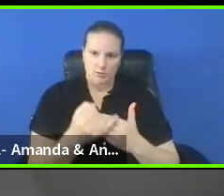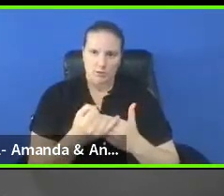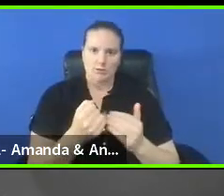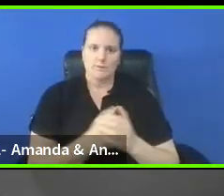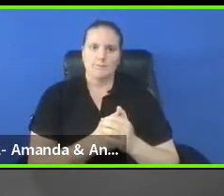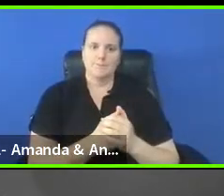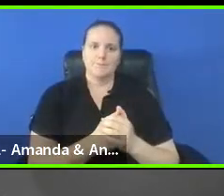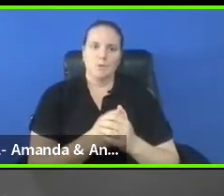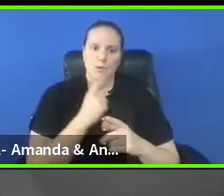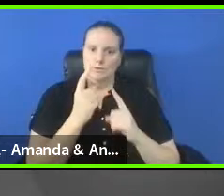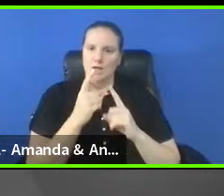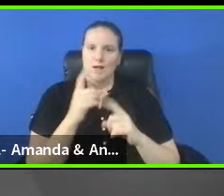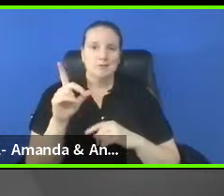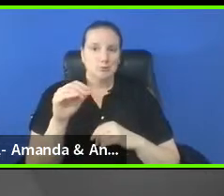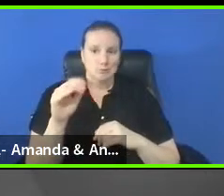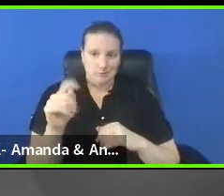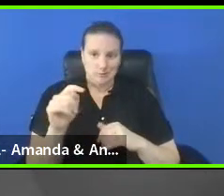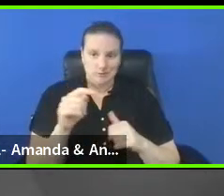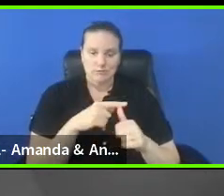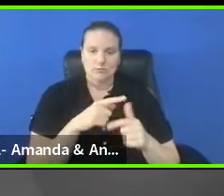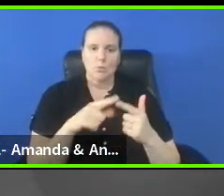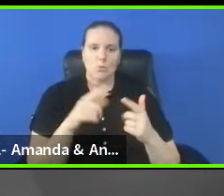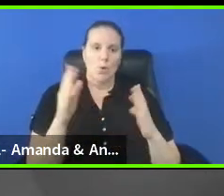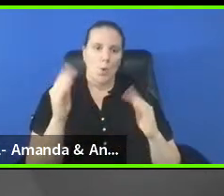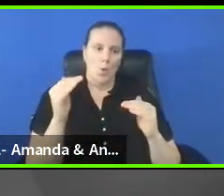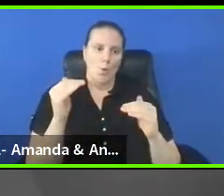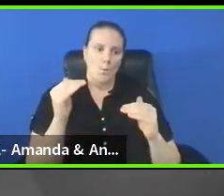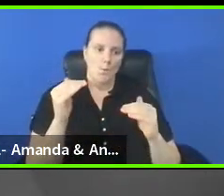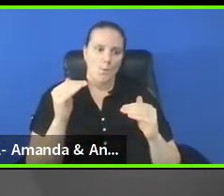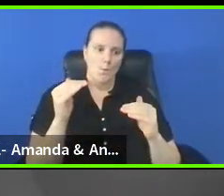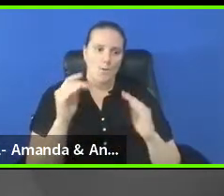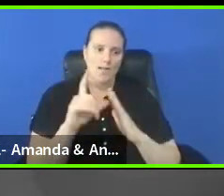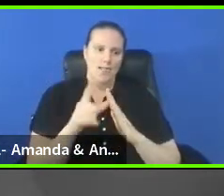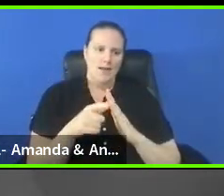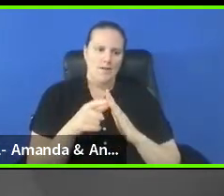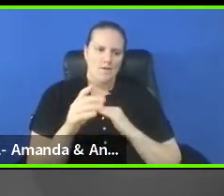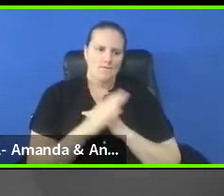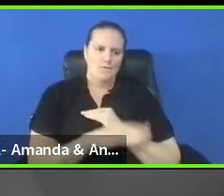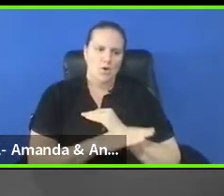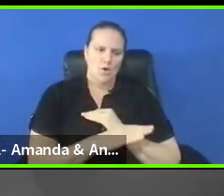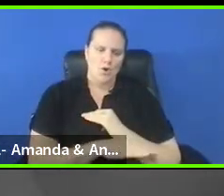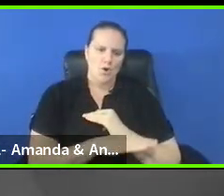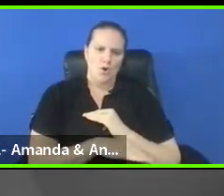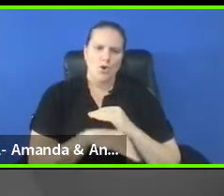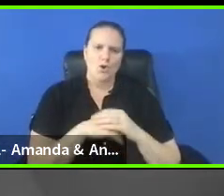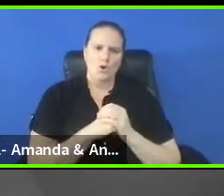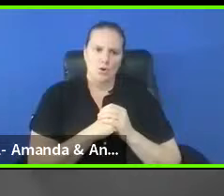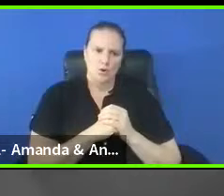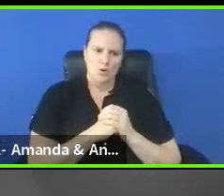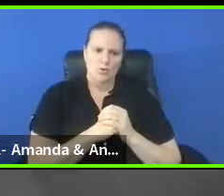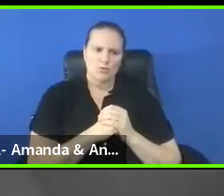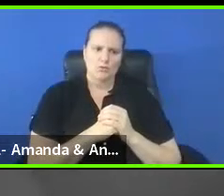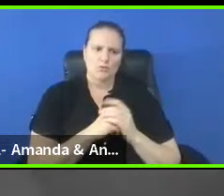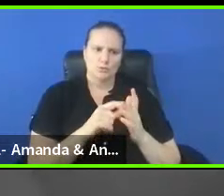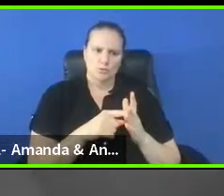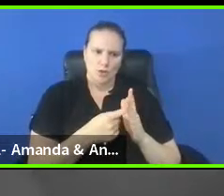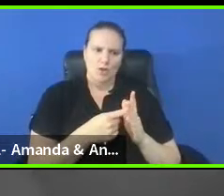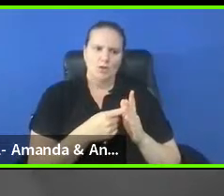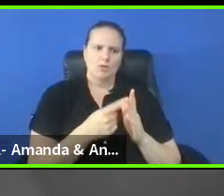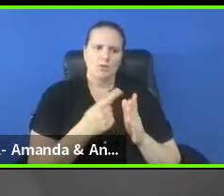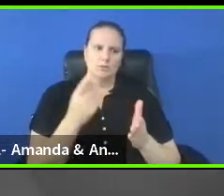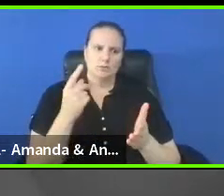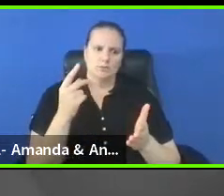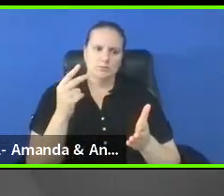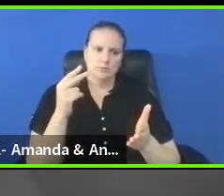be talking to the DOTs. We're hoping later this fall to start standing that group